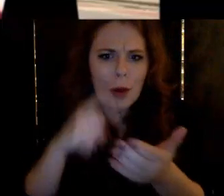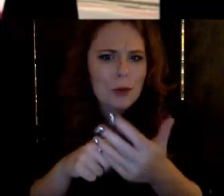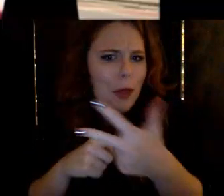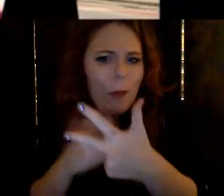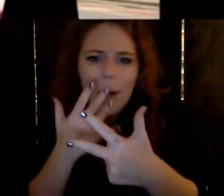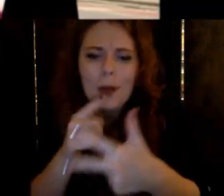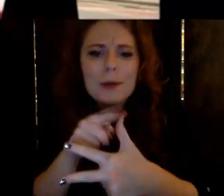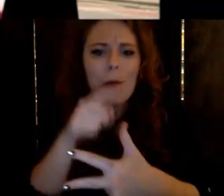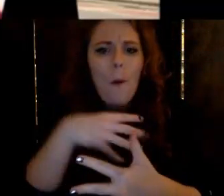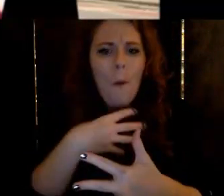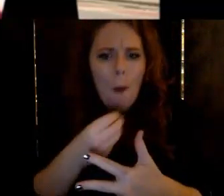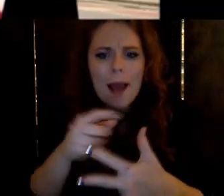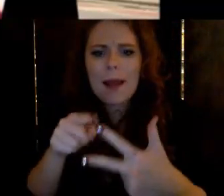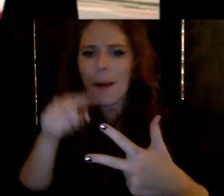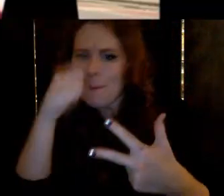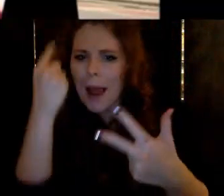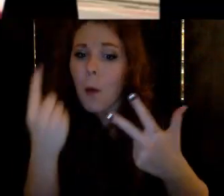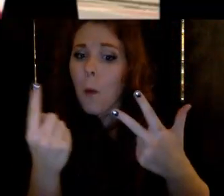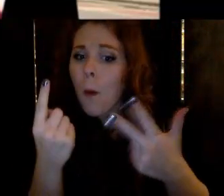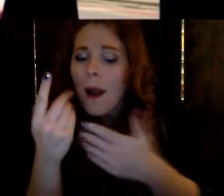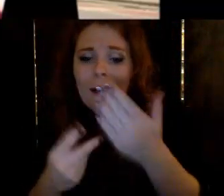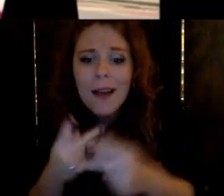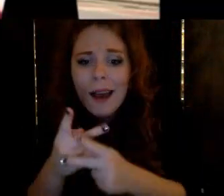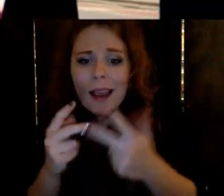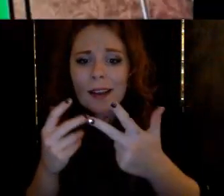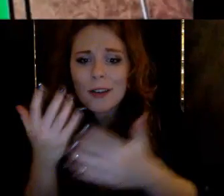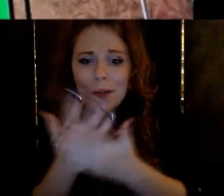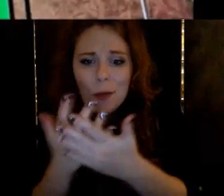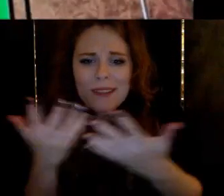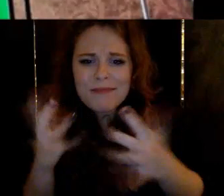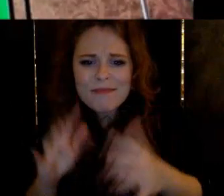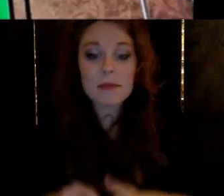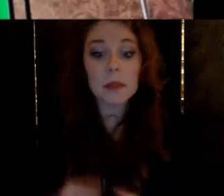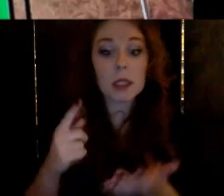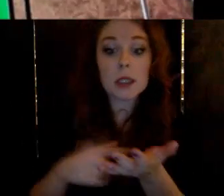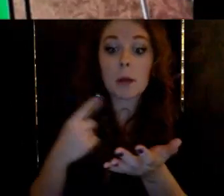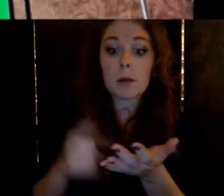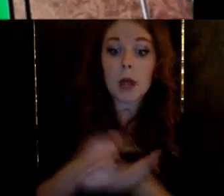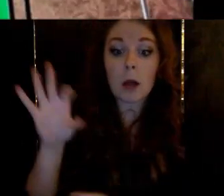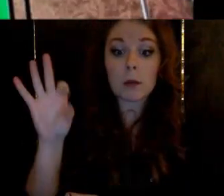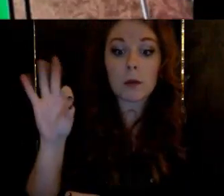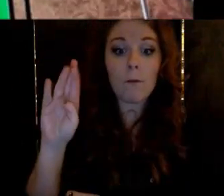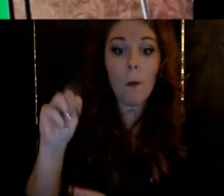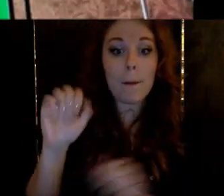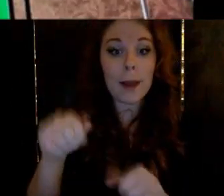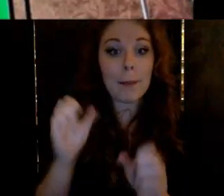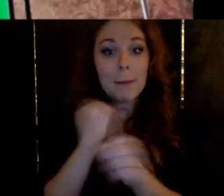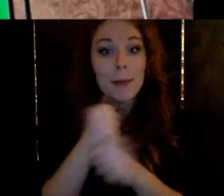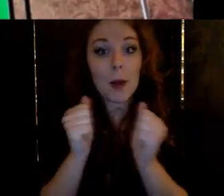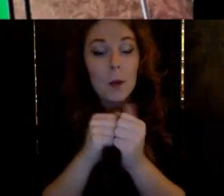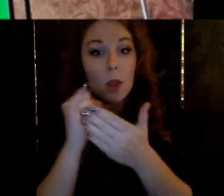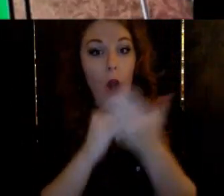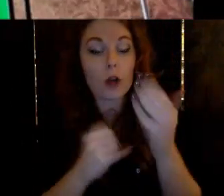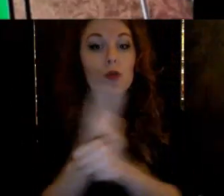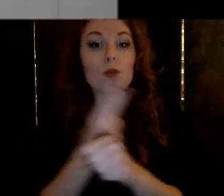white, black, and 1 shade of gray. Sometimes form can even be created by an artist's use of